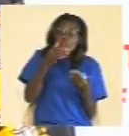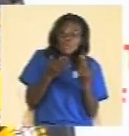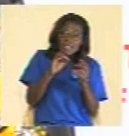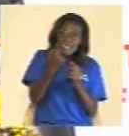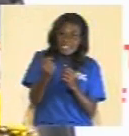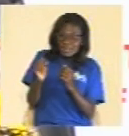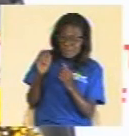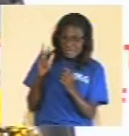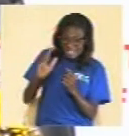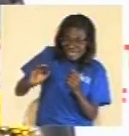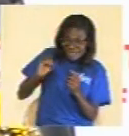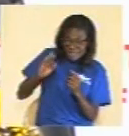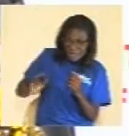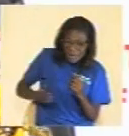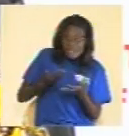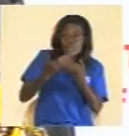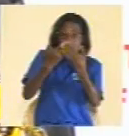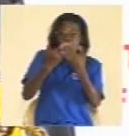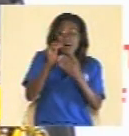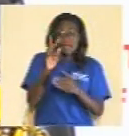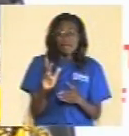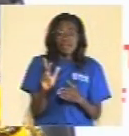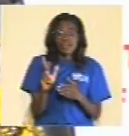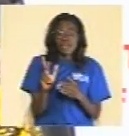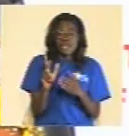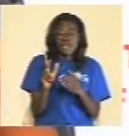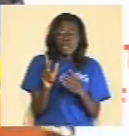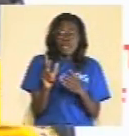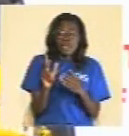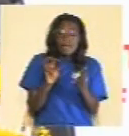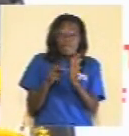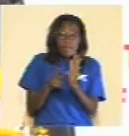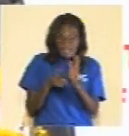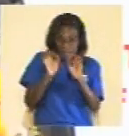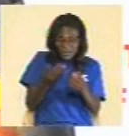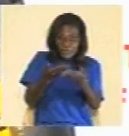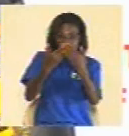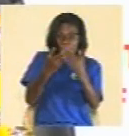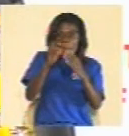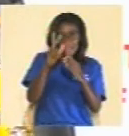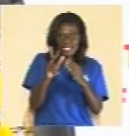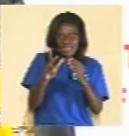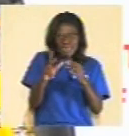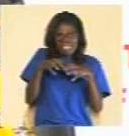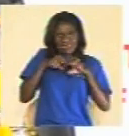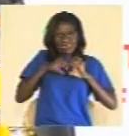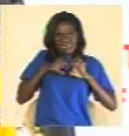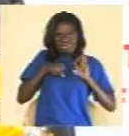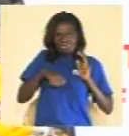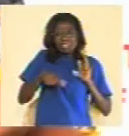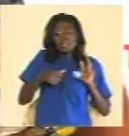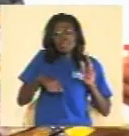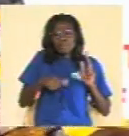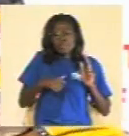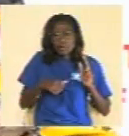donate anything, we've got patients with leprosy, first of all, because they're the one who are transmitting the disease. We've got cases where some of them